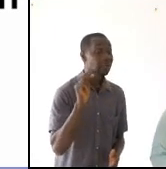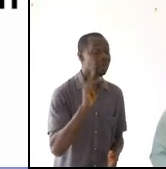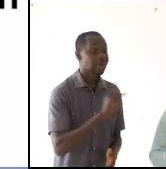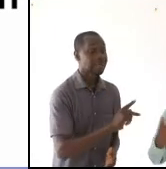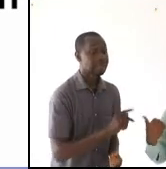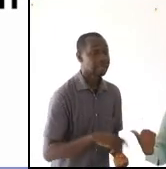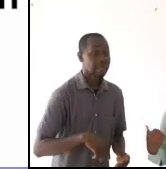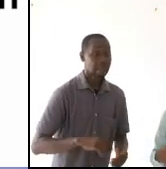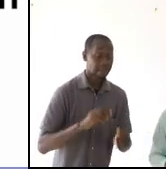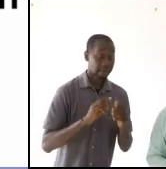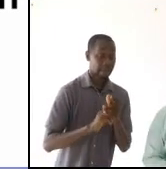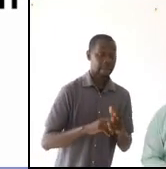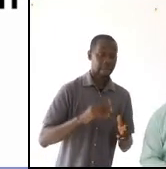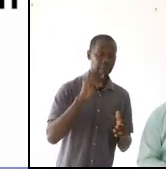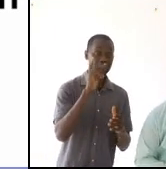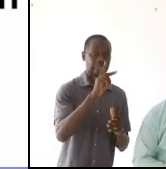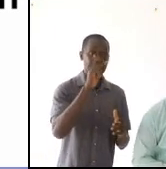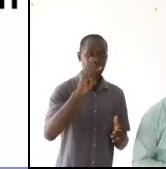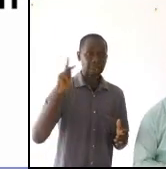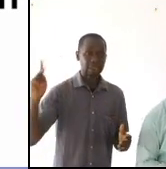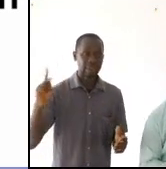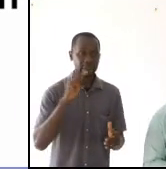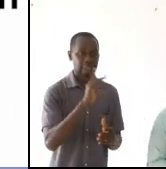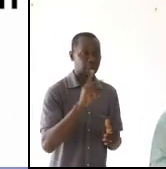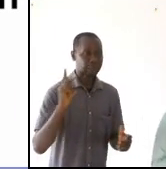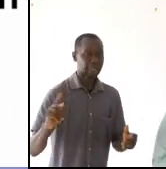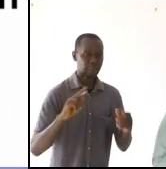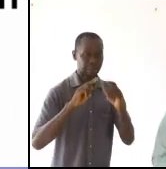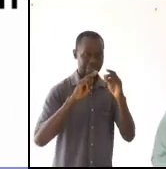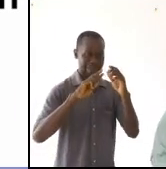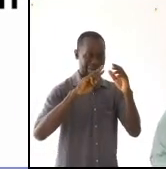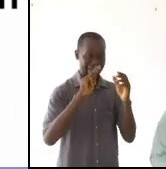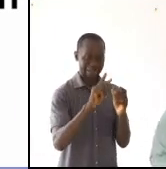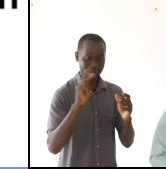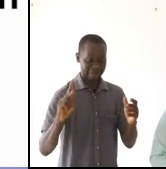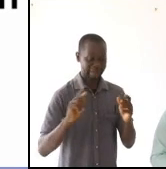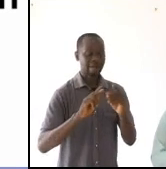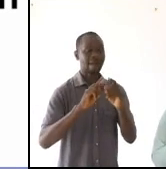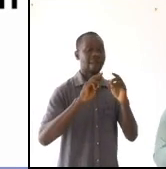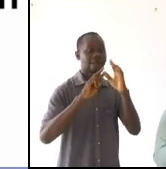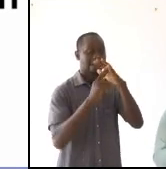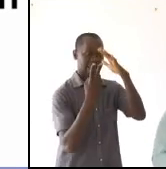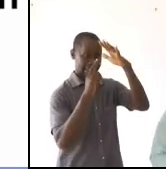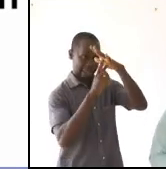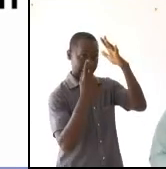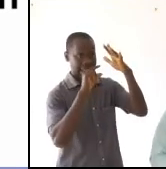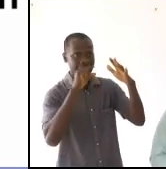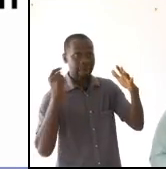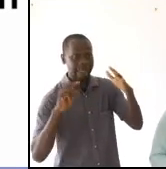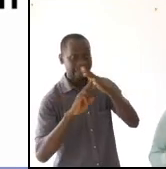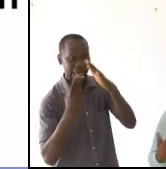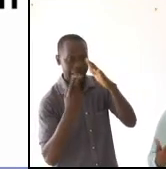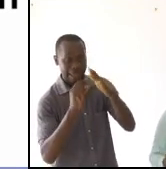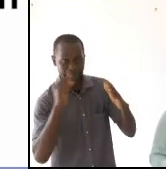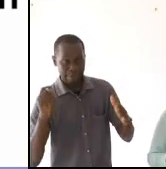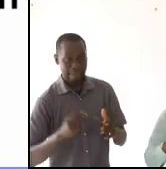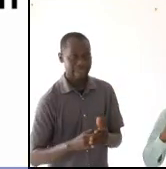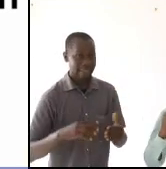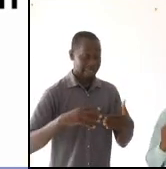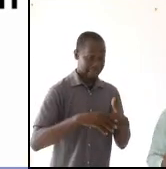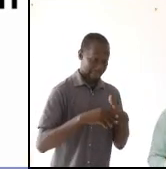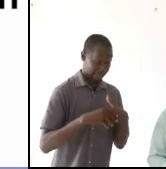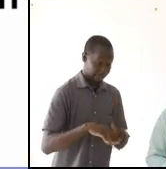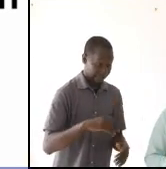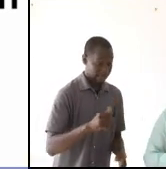Quraish, and my colleague here is Carlos. So Carlos Calon is my colleague. He's been